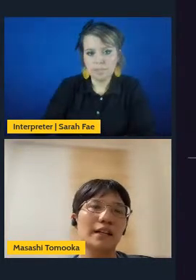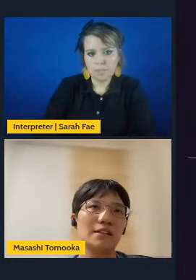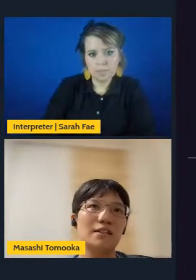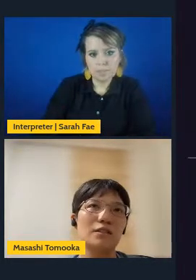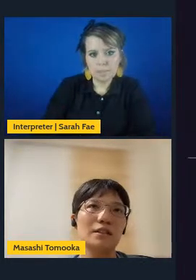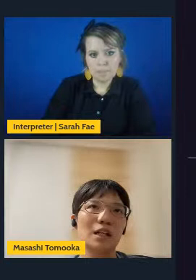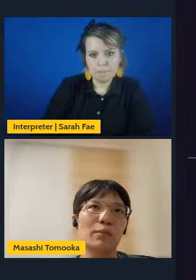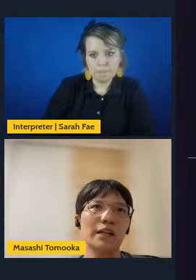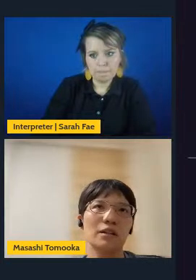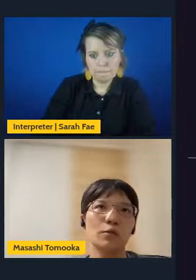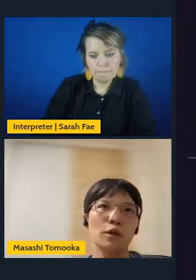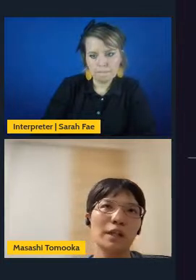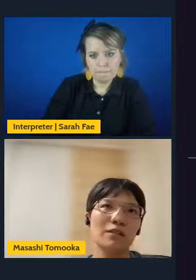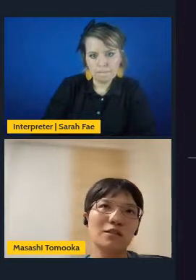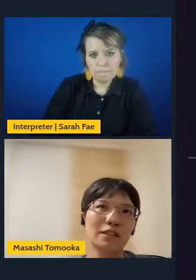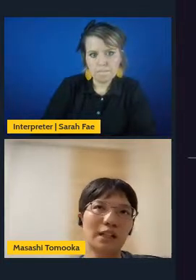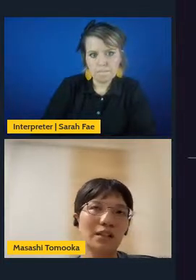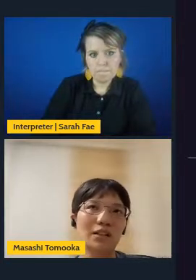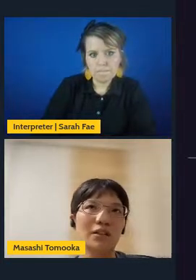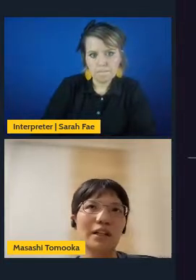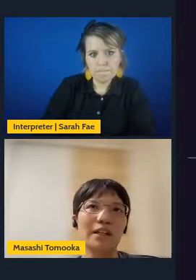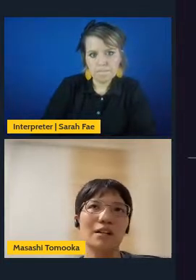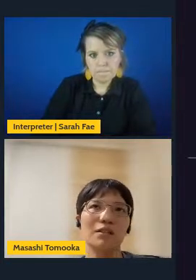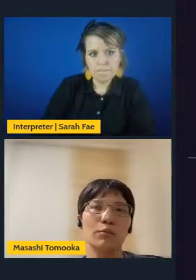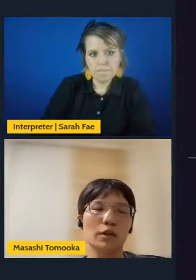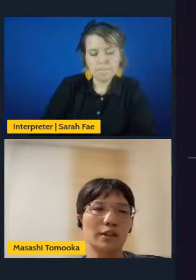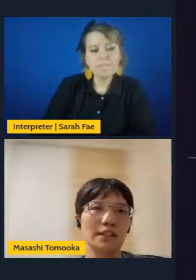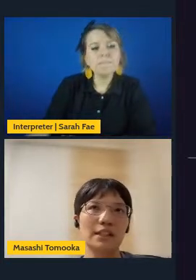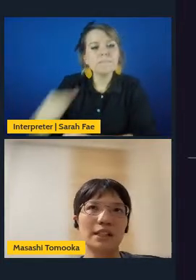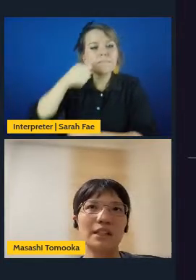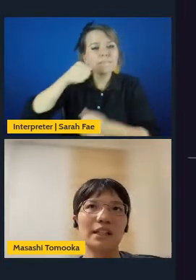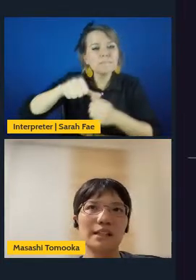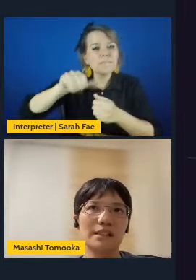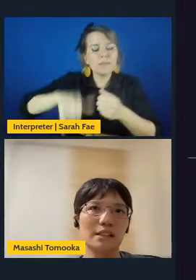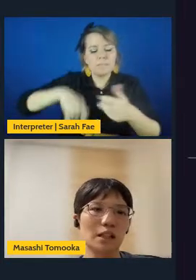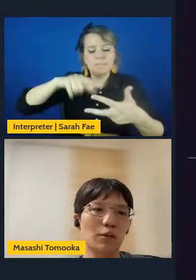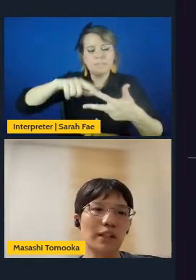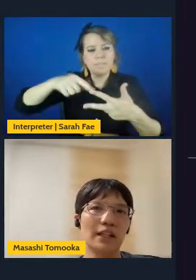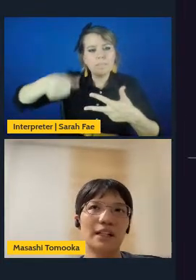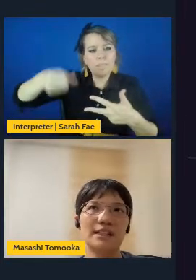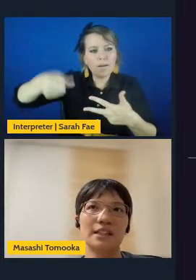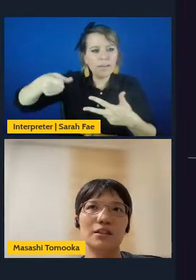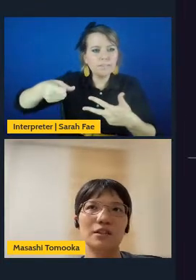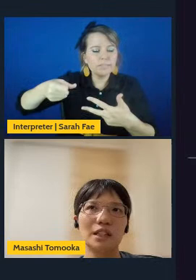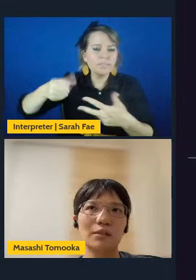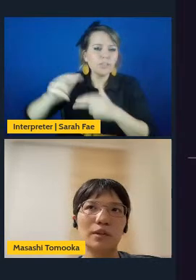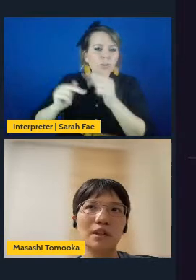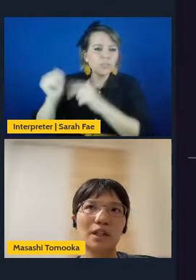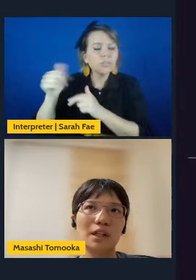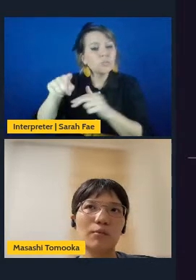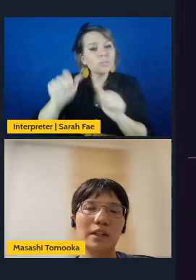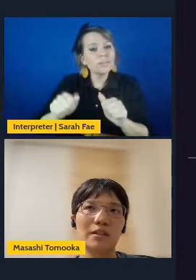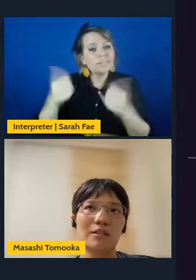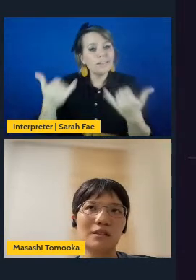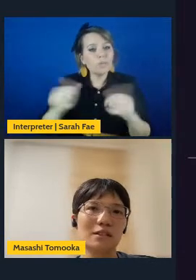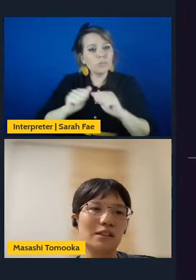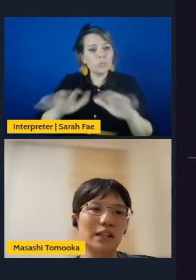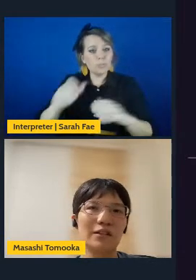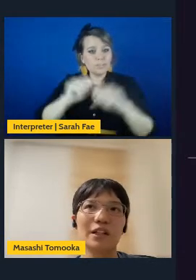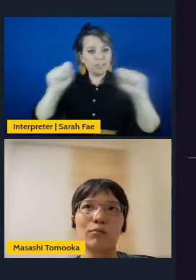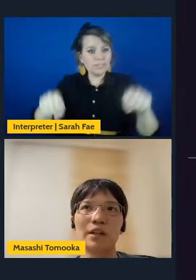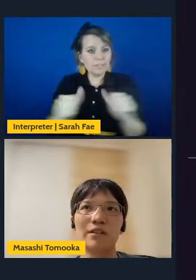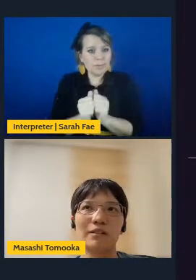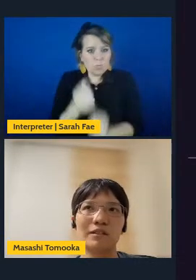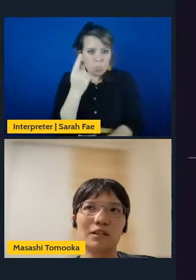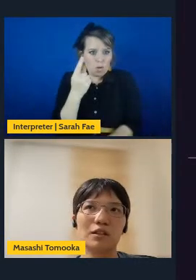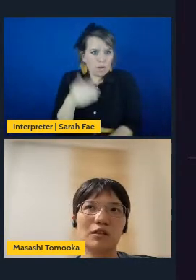So thanks to the bucket deployment construct, you can now deploy the entire system in a single step, because now